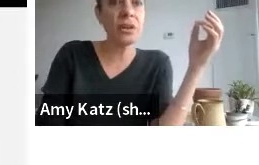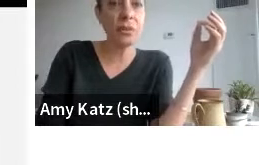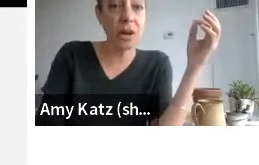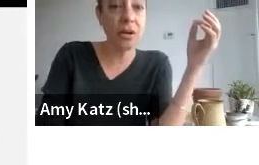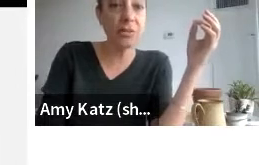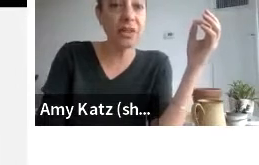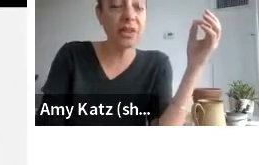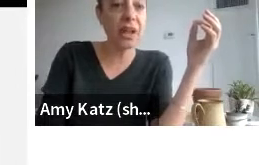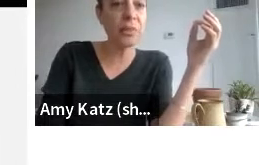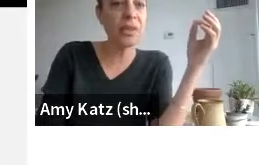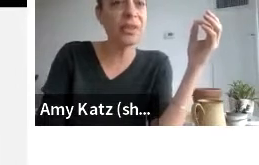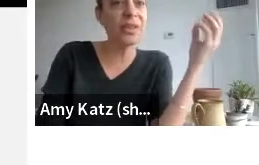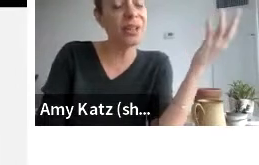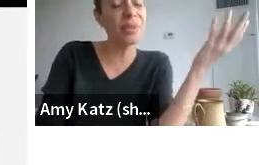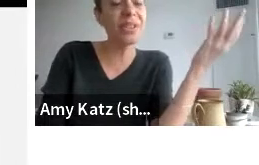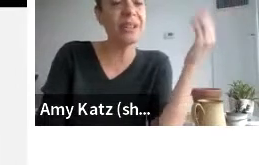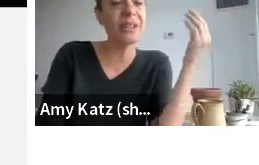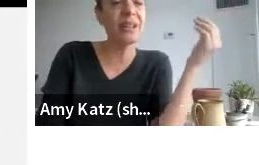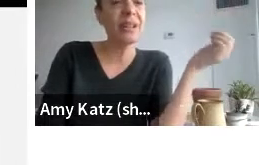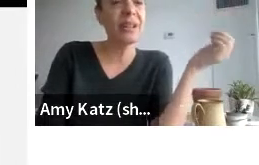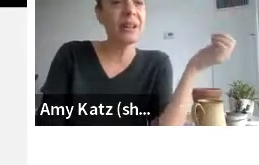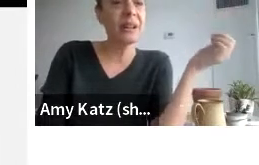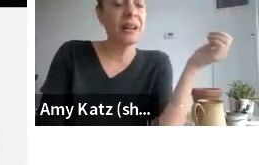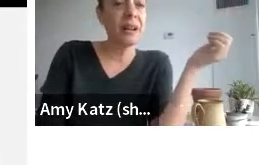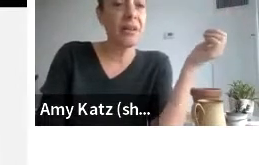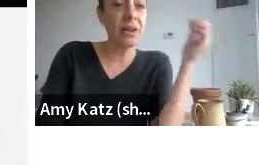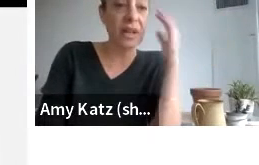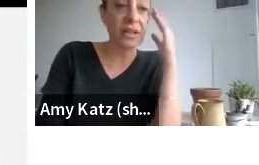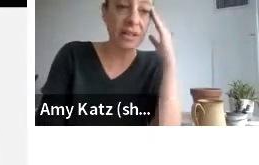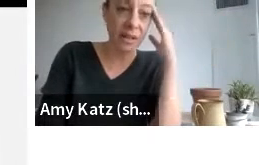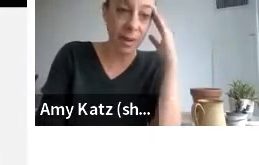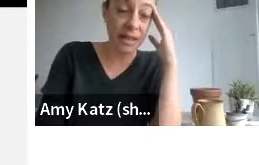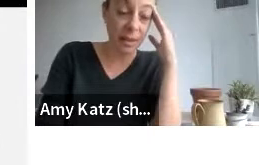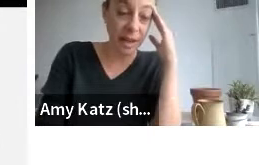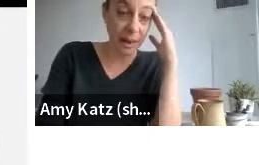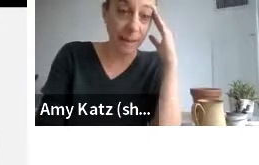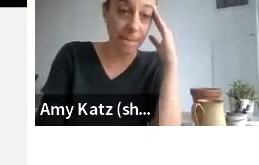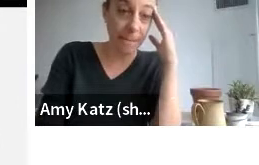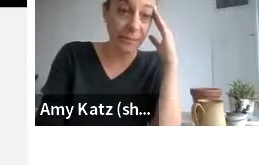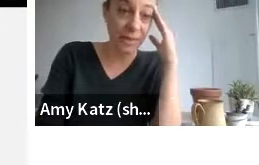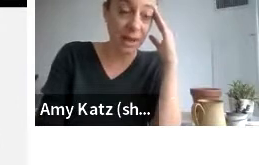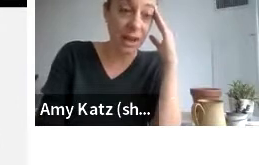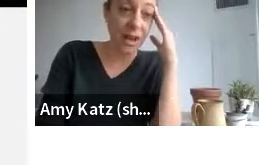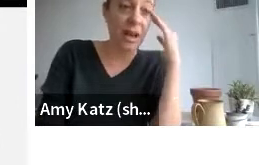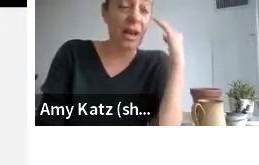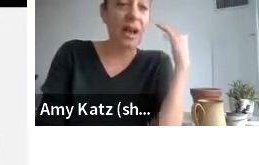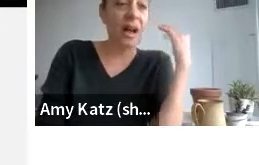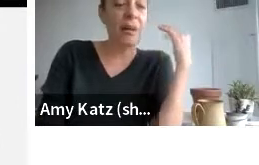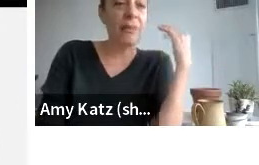some long-term care homes had lost more than 30% of their residents to the pandemic.